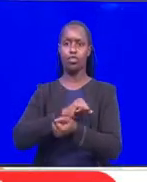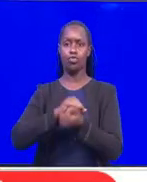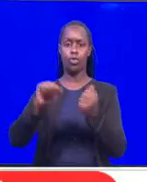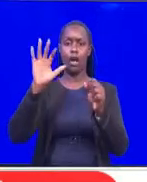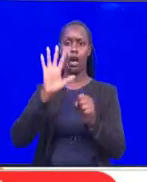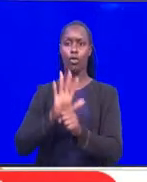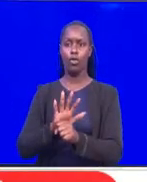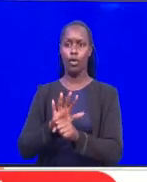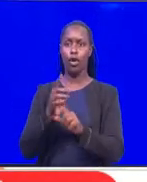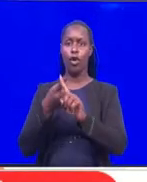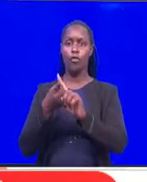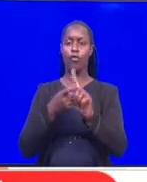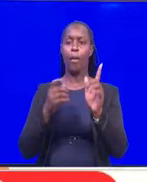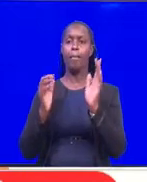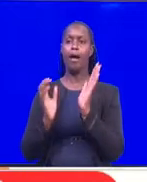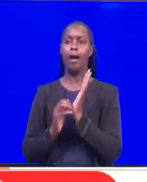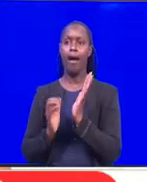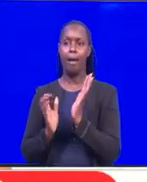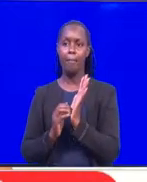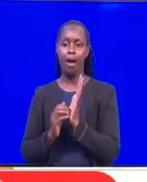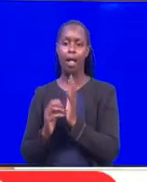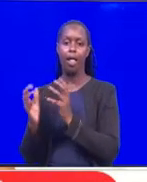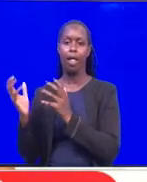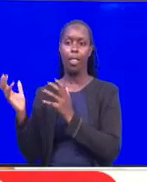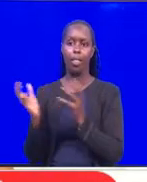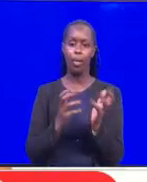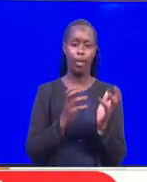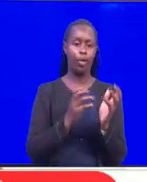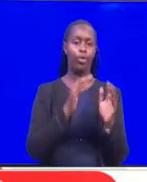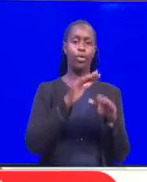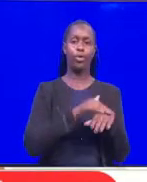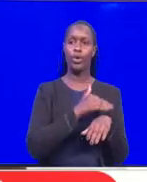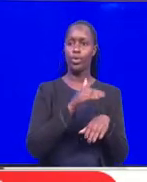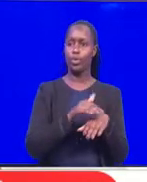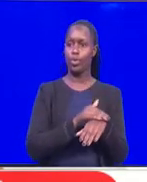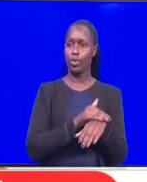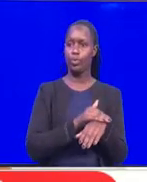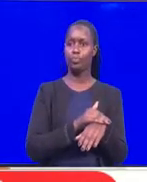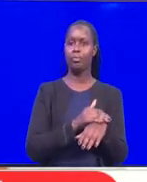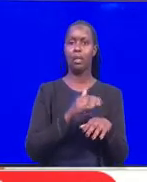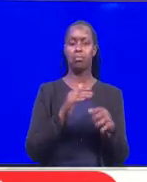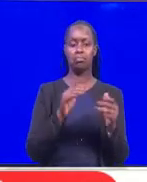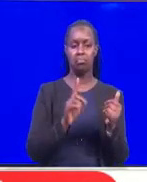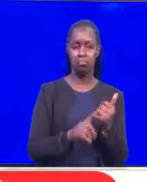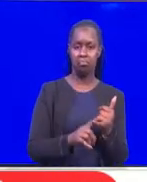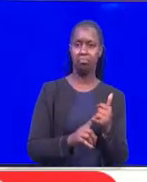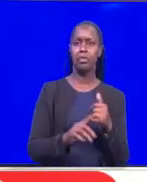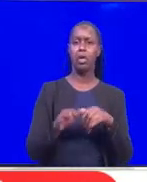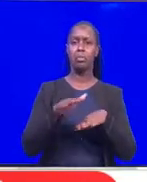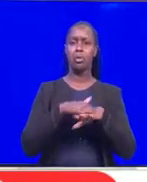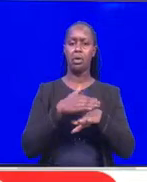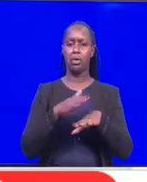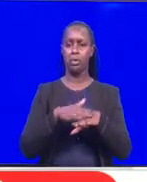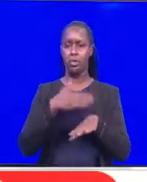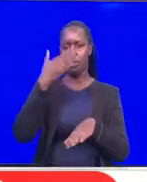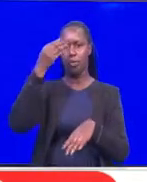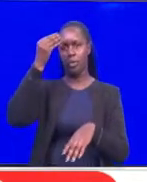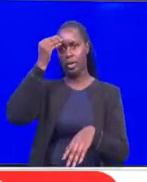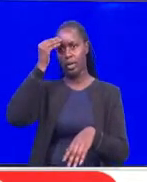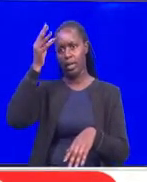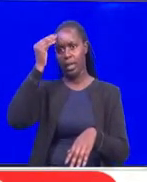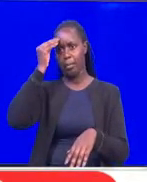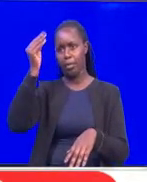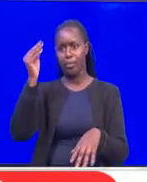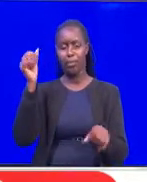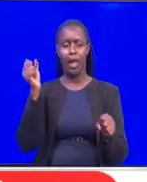kwa Wakamba ikaingizwa hata kwetu wa Kikuyu. Ukasikia mtu anajiita Mkikuyu wa Kiambu hawezi